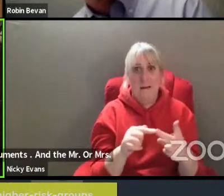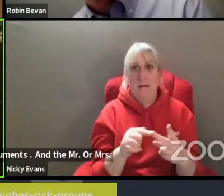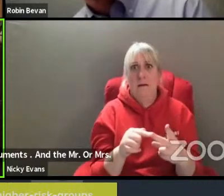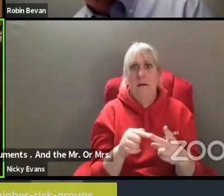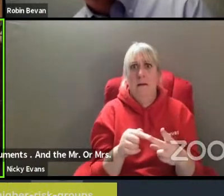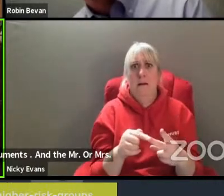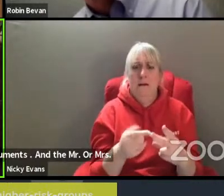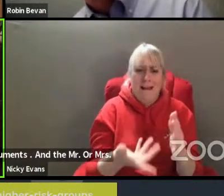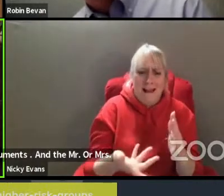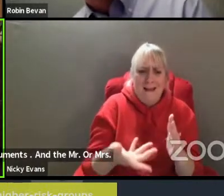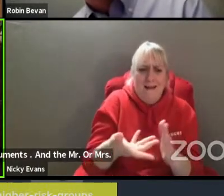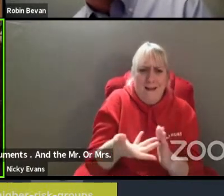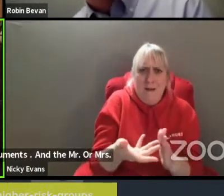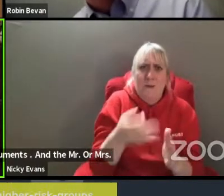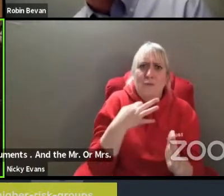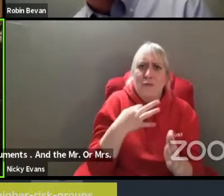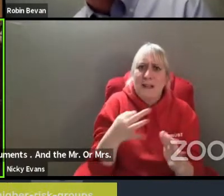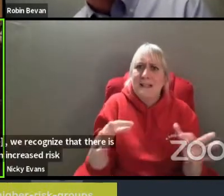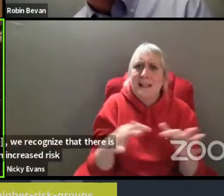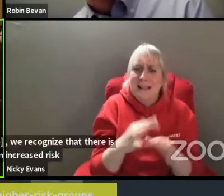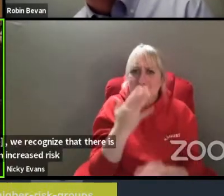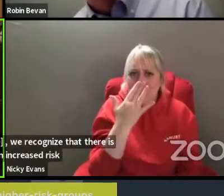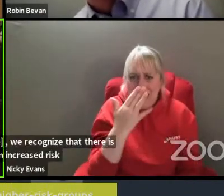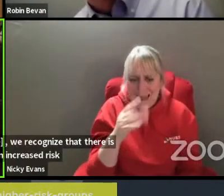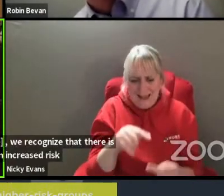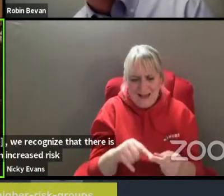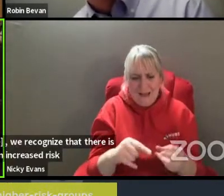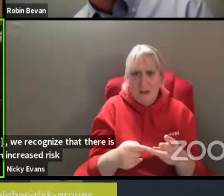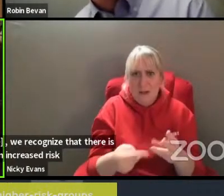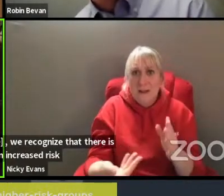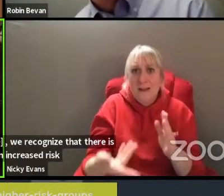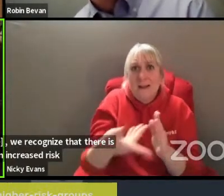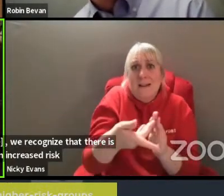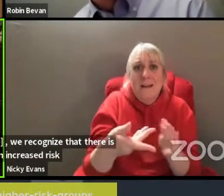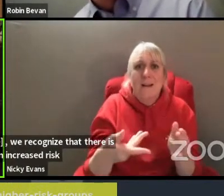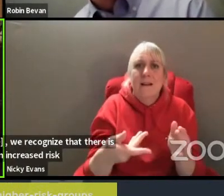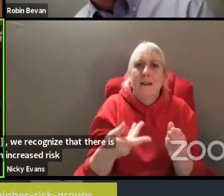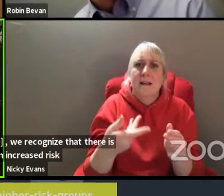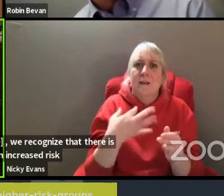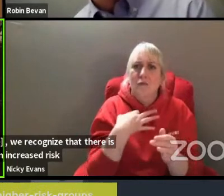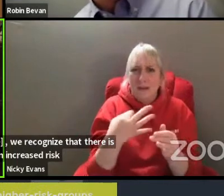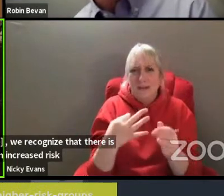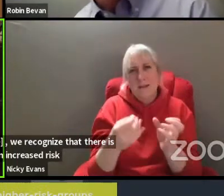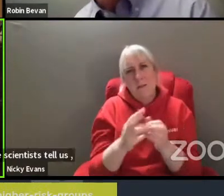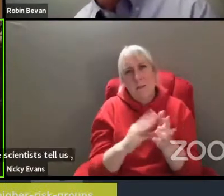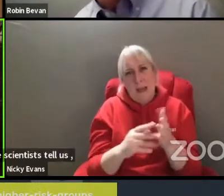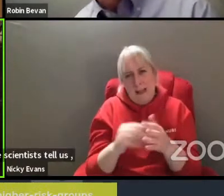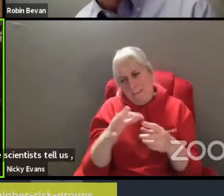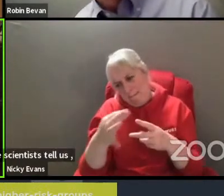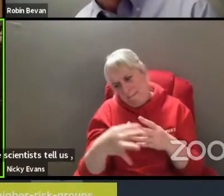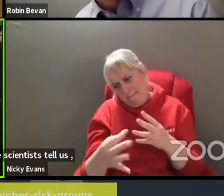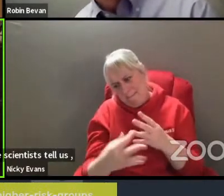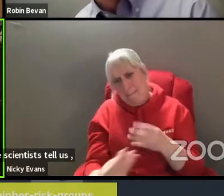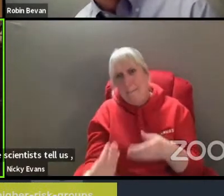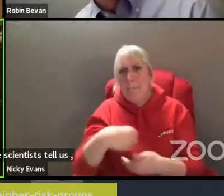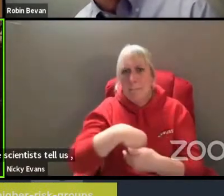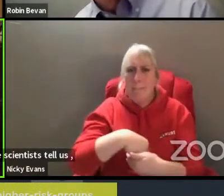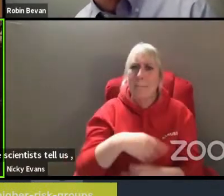head teacher should be looking at in the case of an individual risk assessment. And you should approach them and